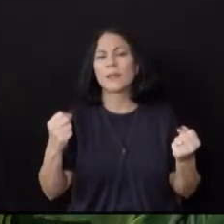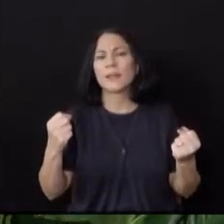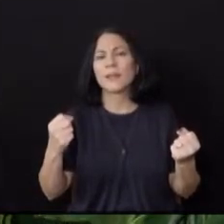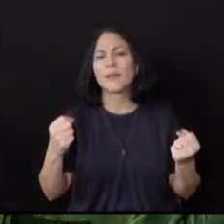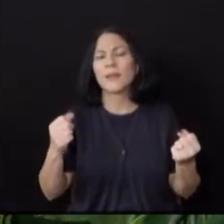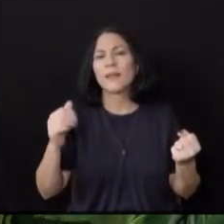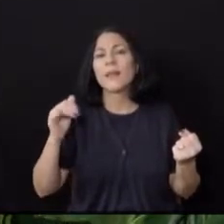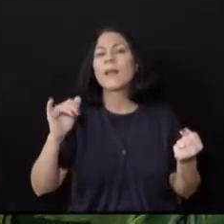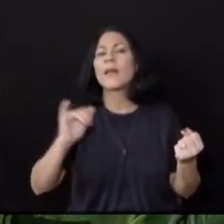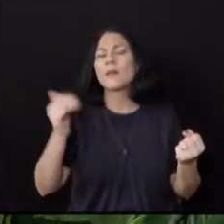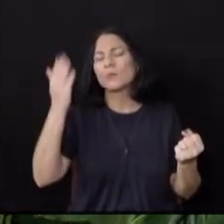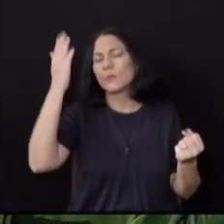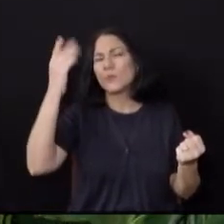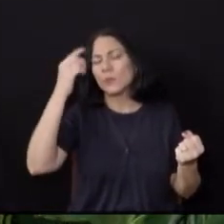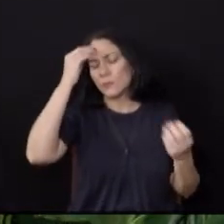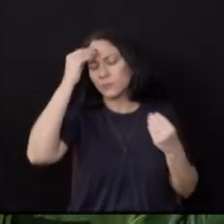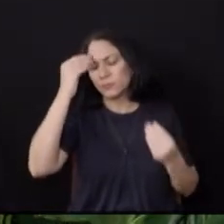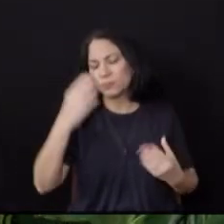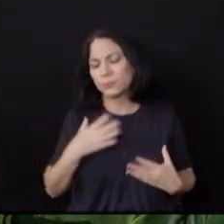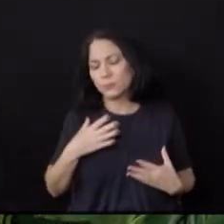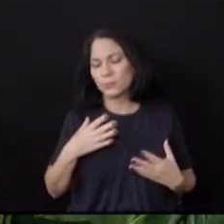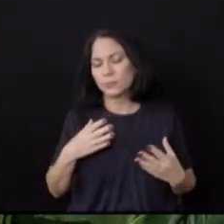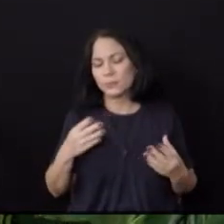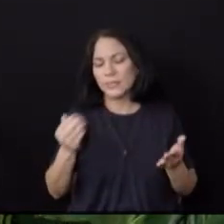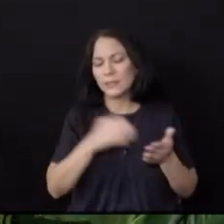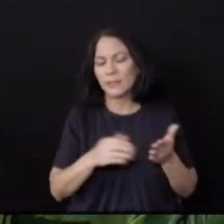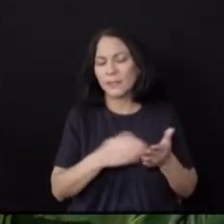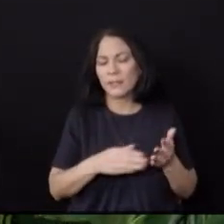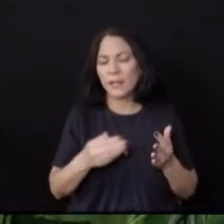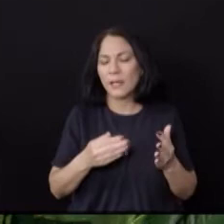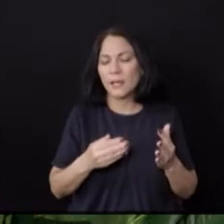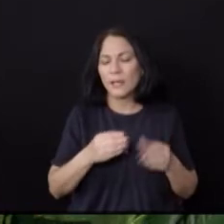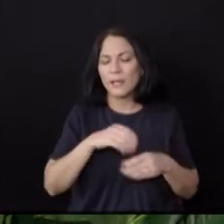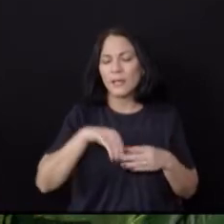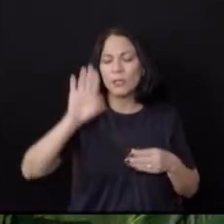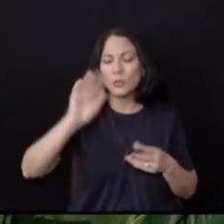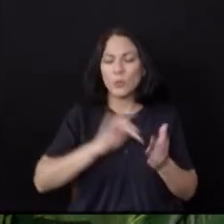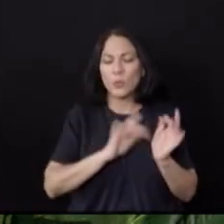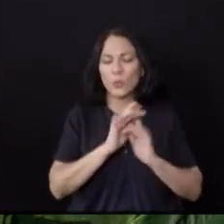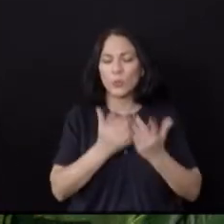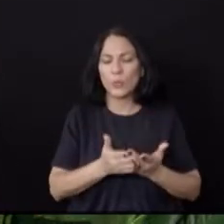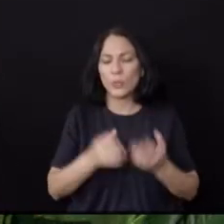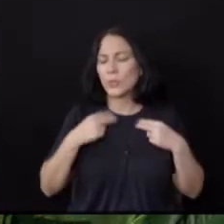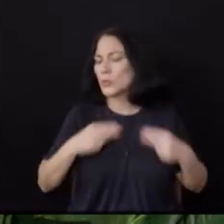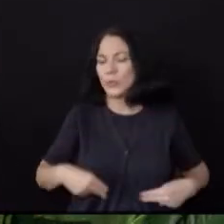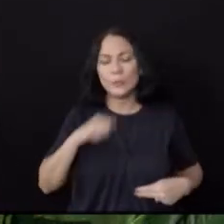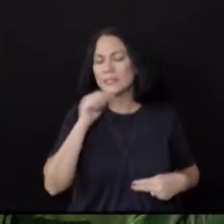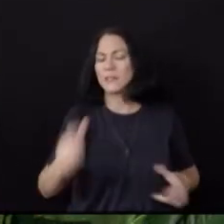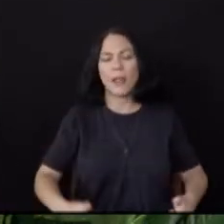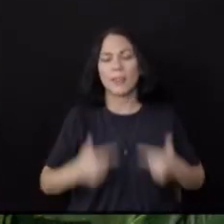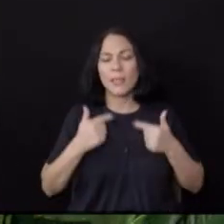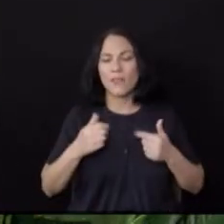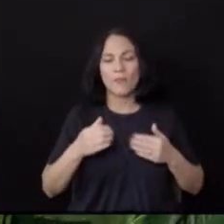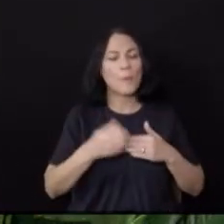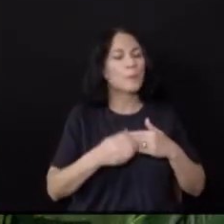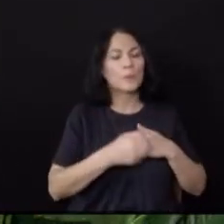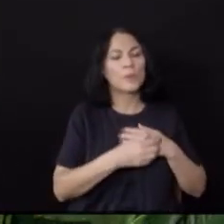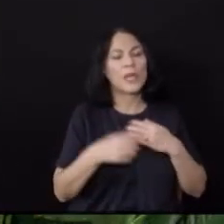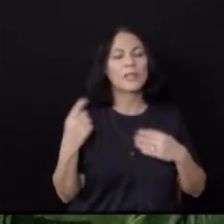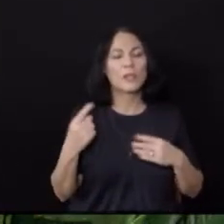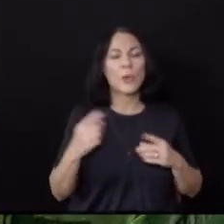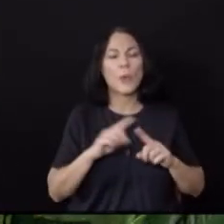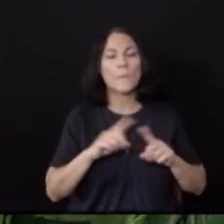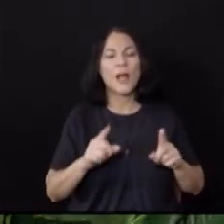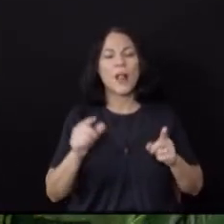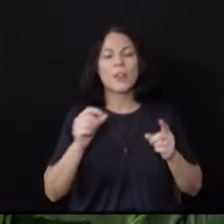As you have said repeatedly throughout your word, human beings do not live by bread alone, but by every word that comes from the mouth of